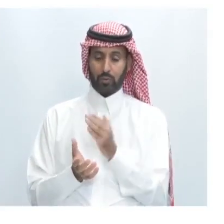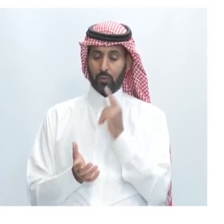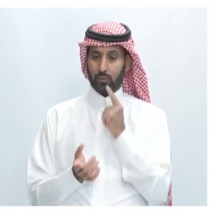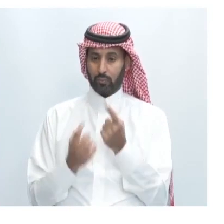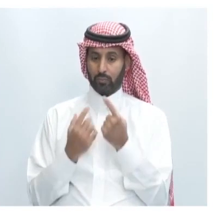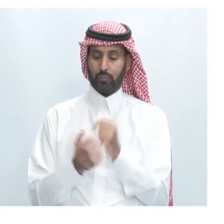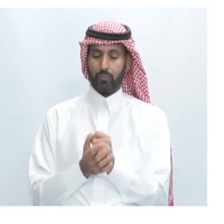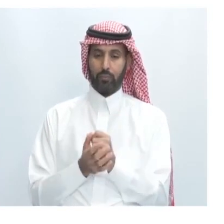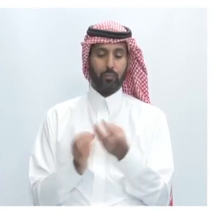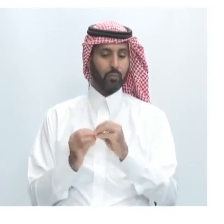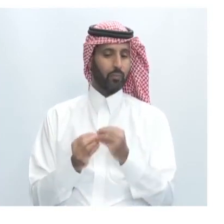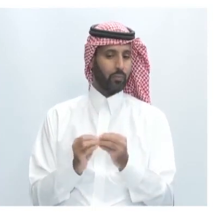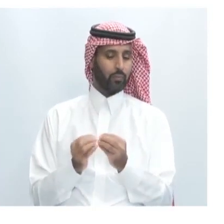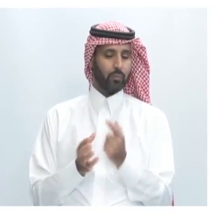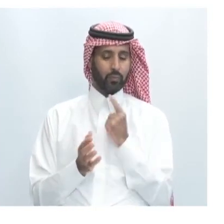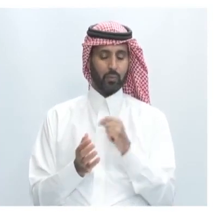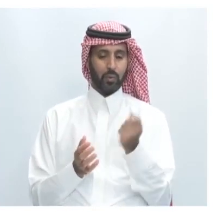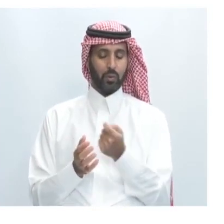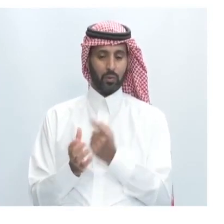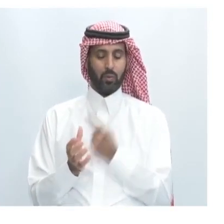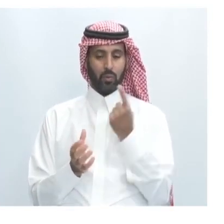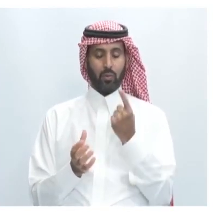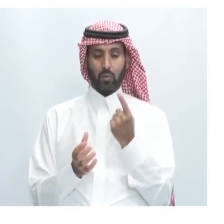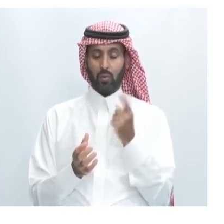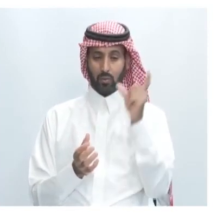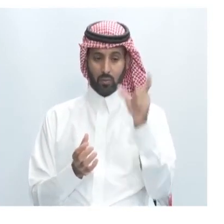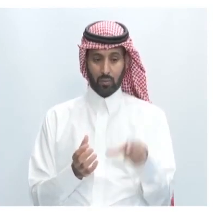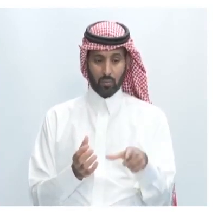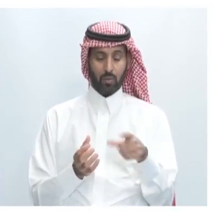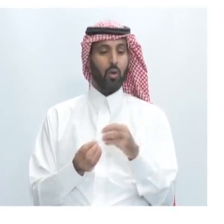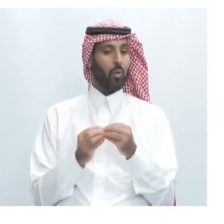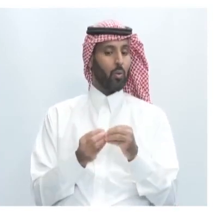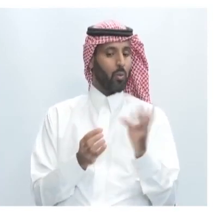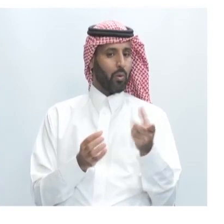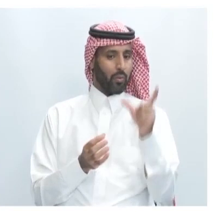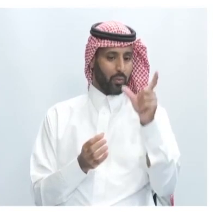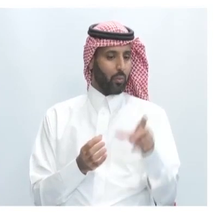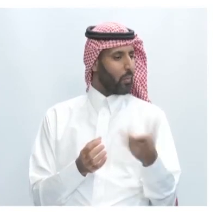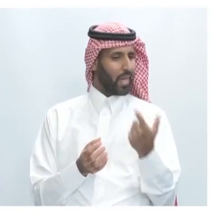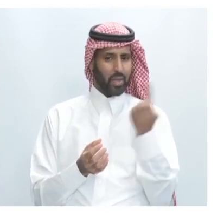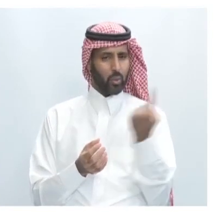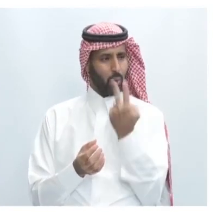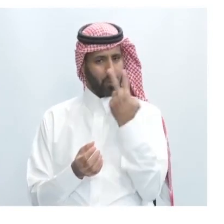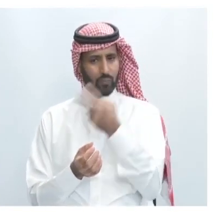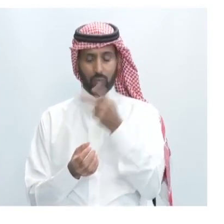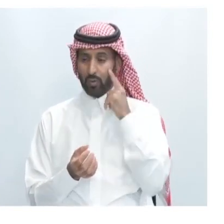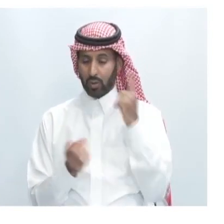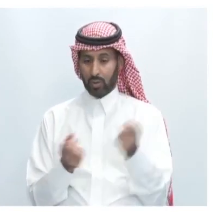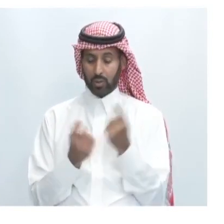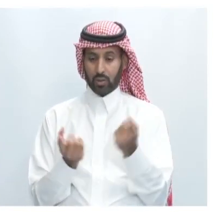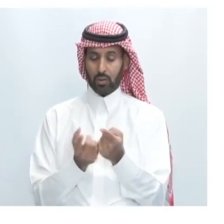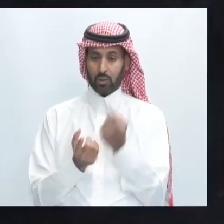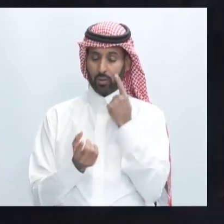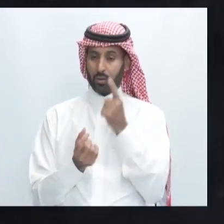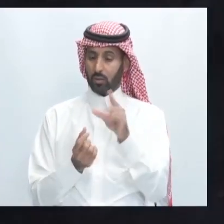discussing colors here. You write first in the first column, you write the color. where you can find it in nature. When you